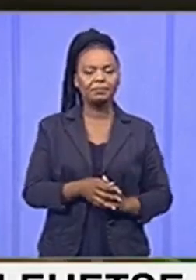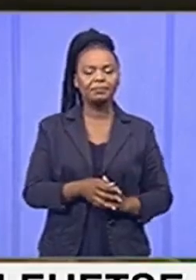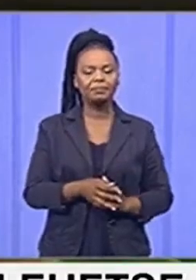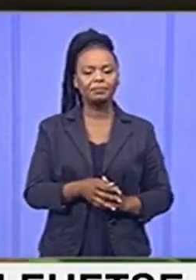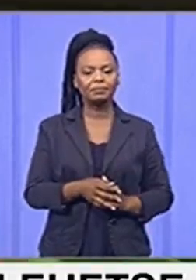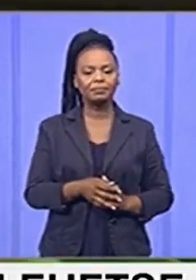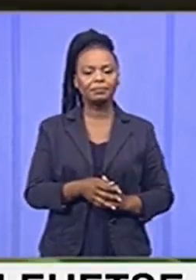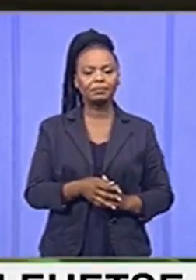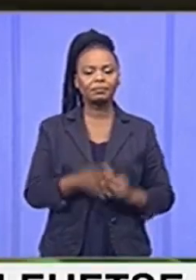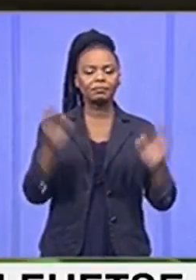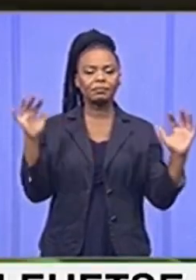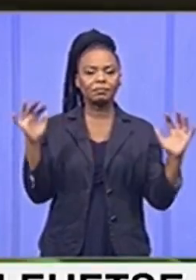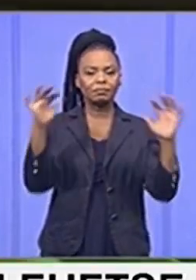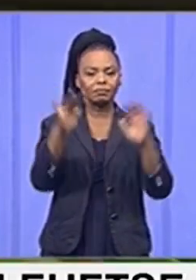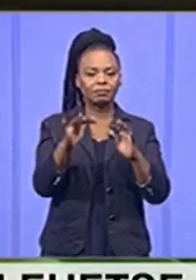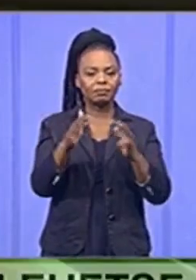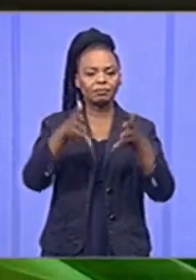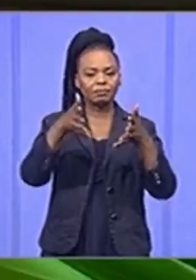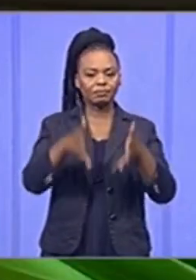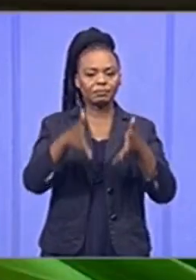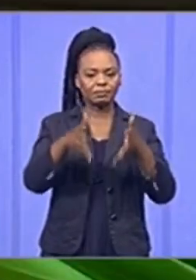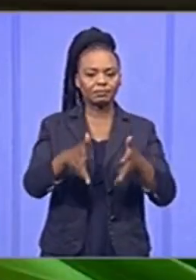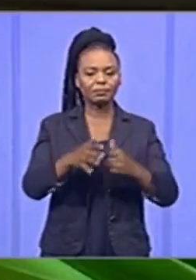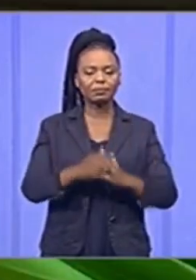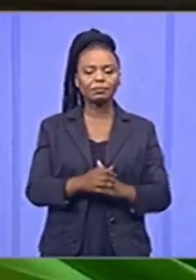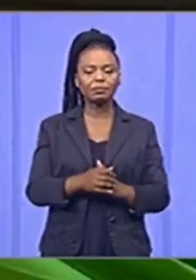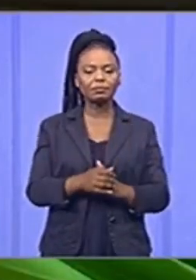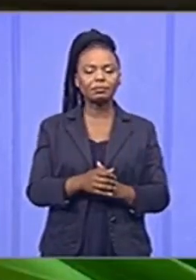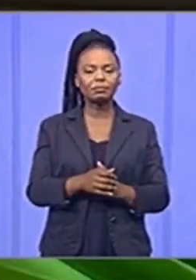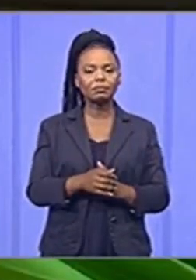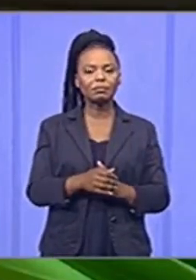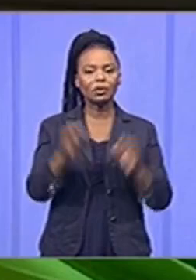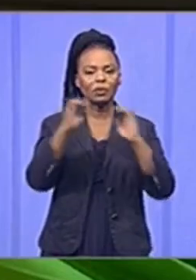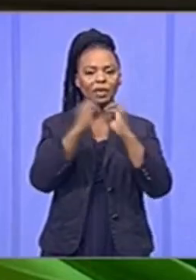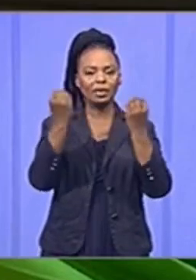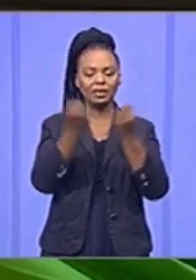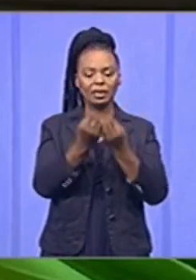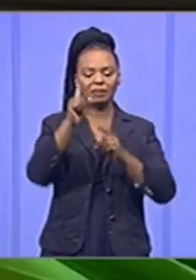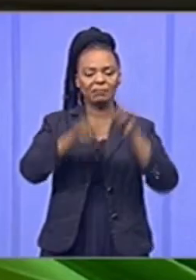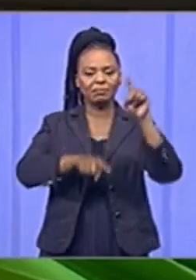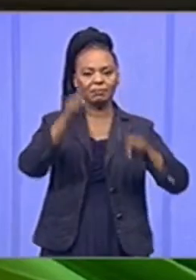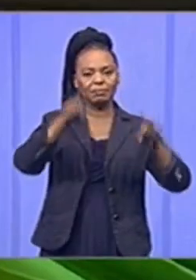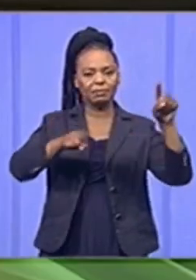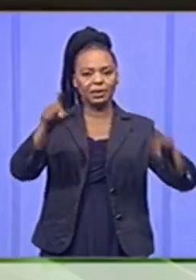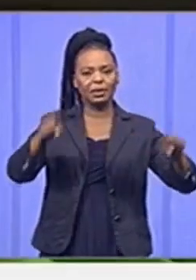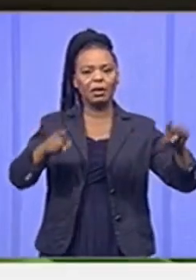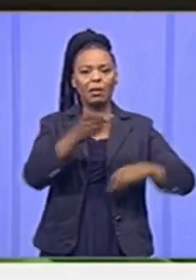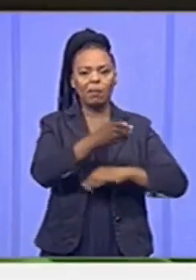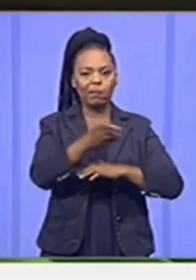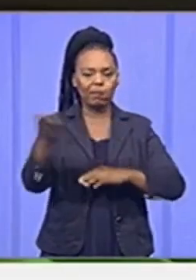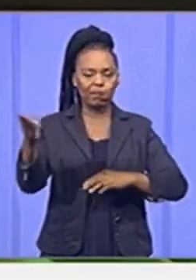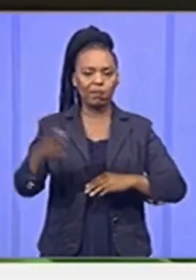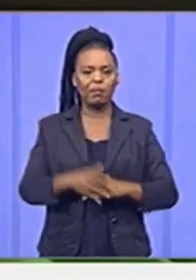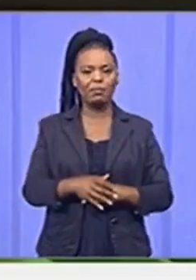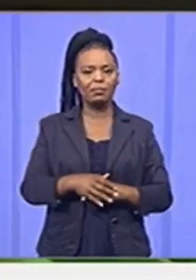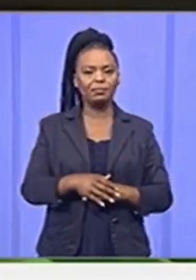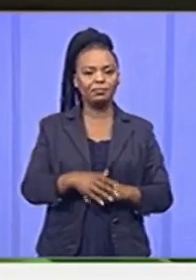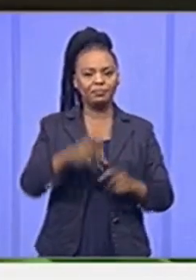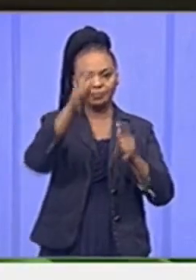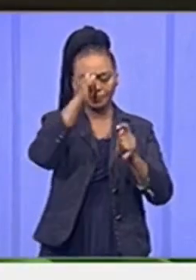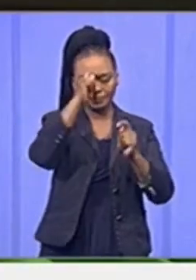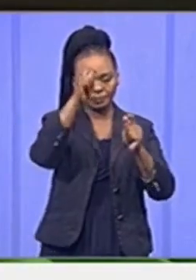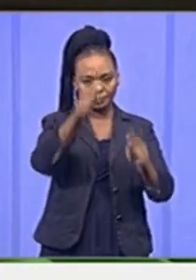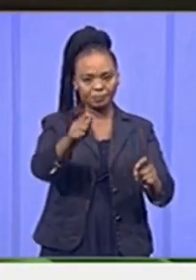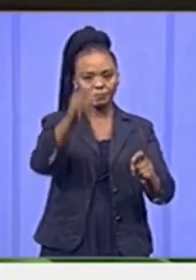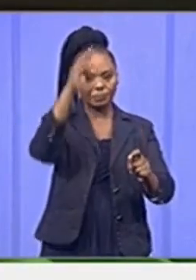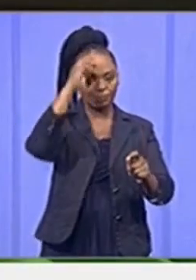Now gathered here in your various organizations, we recognize